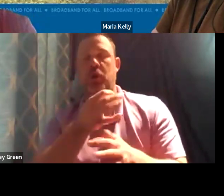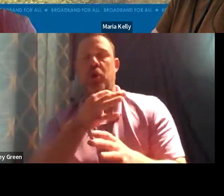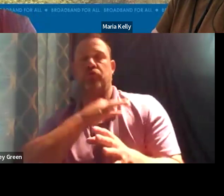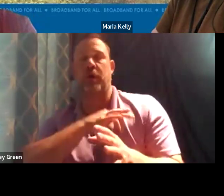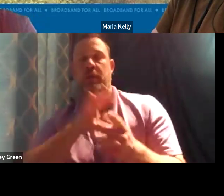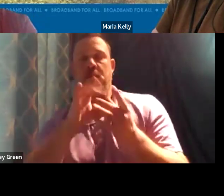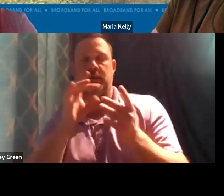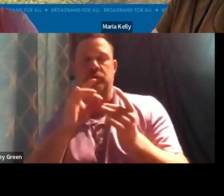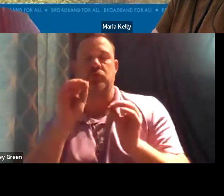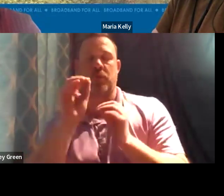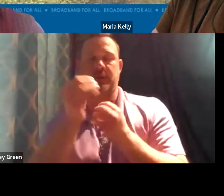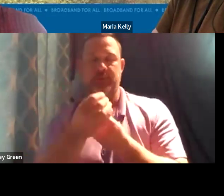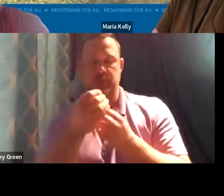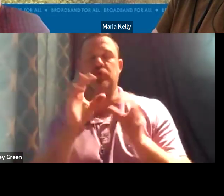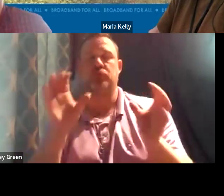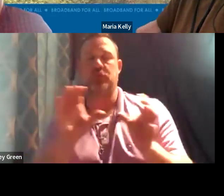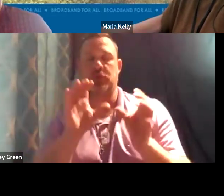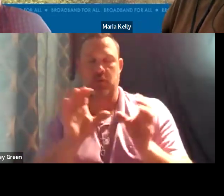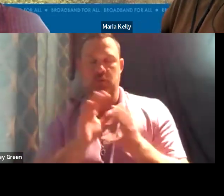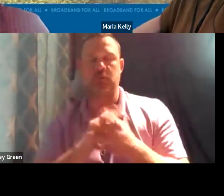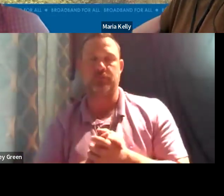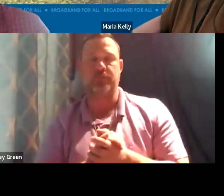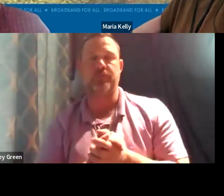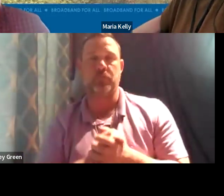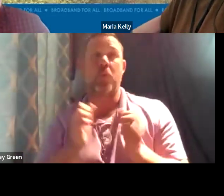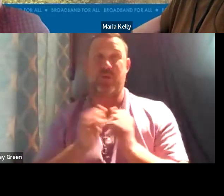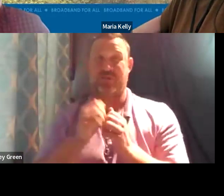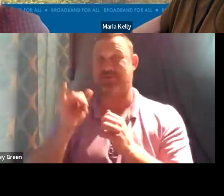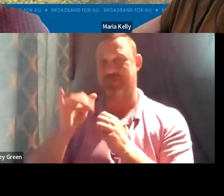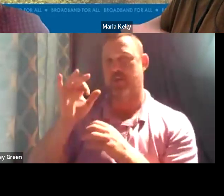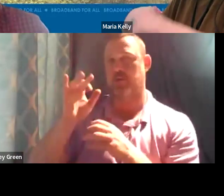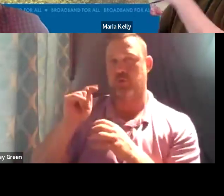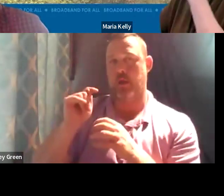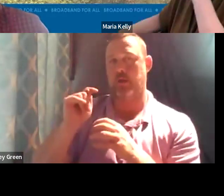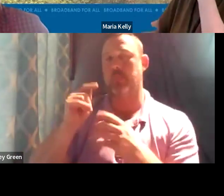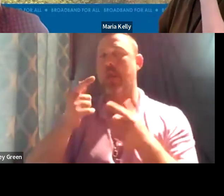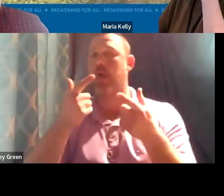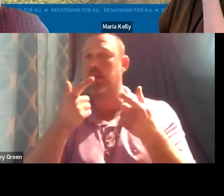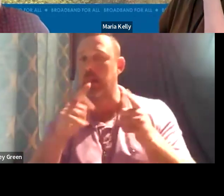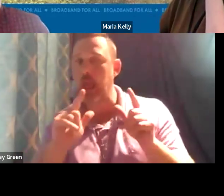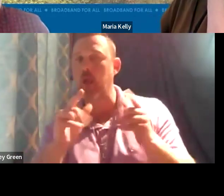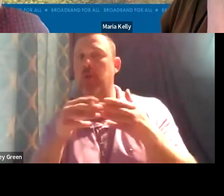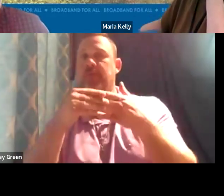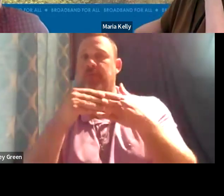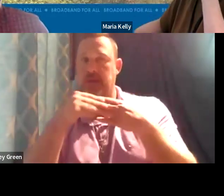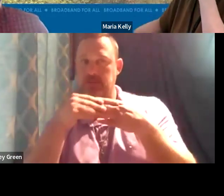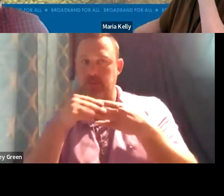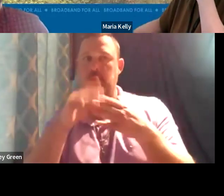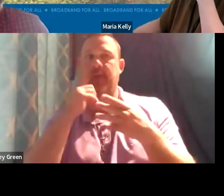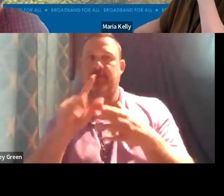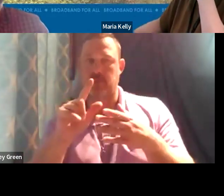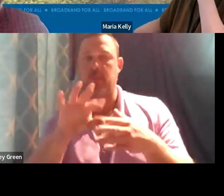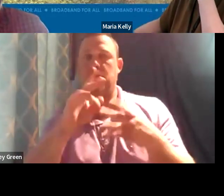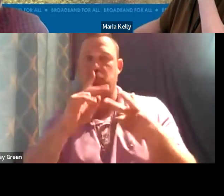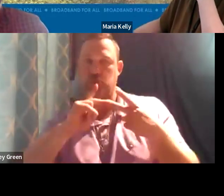messenger organizations to conduct the activities with the grant, but allow flexibility for the lead grantee to do second